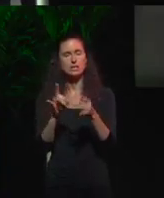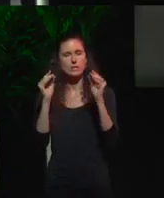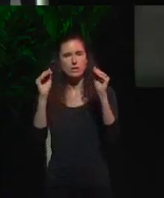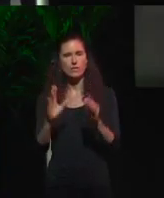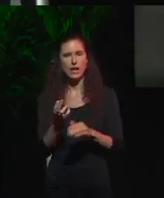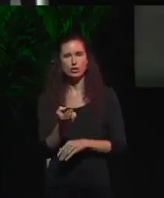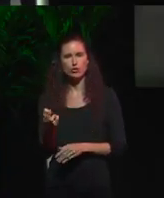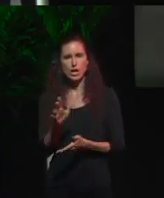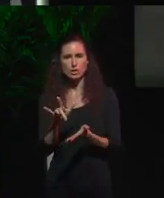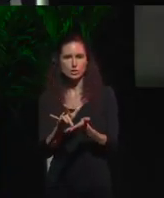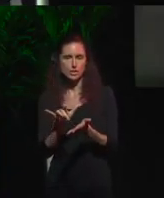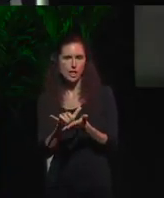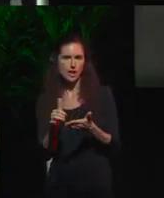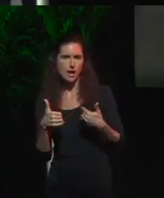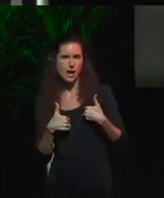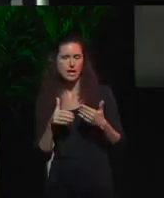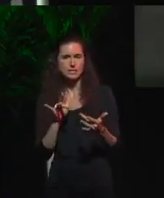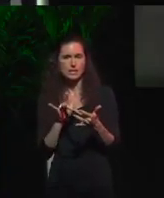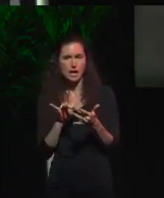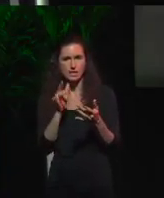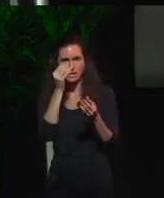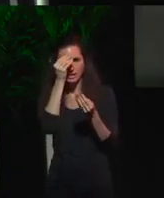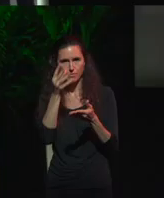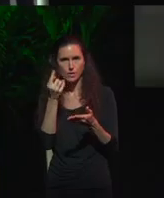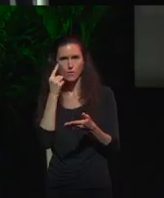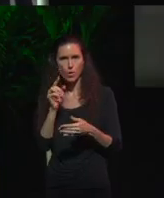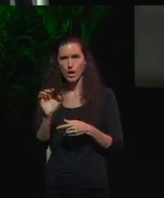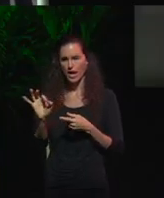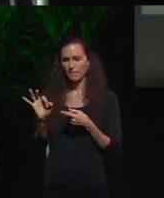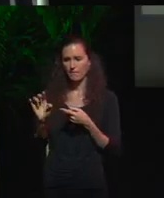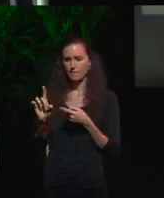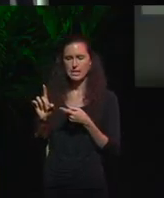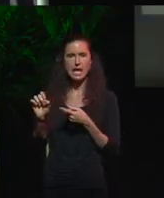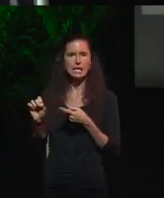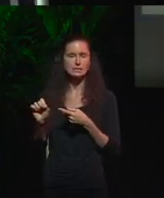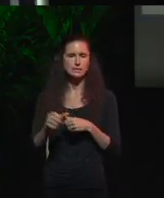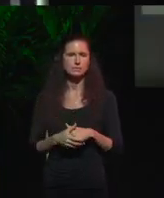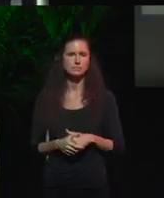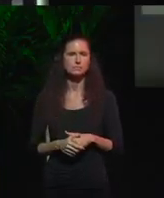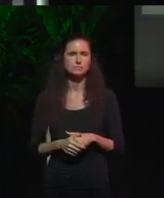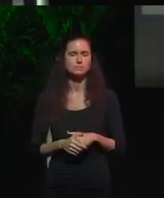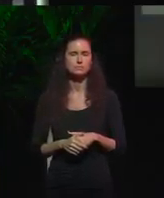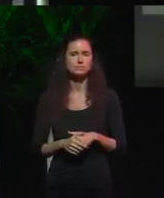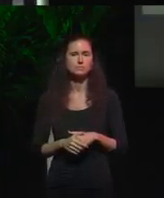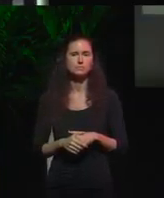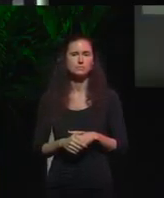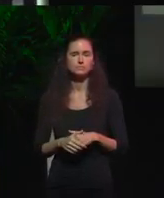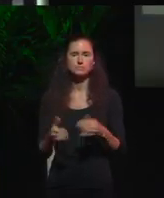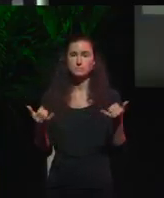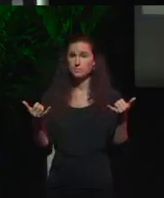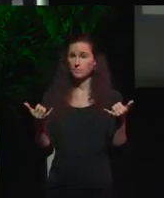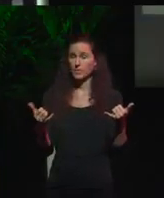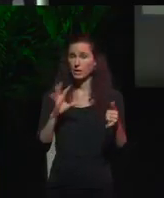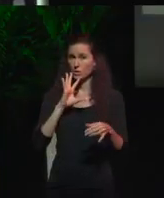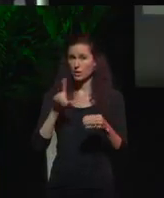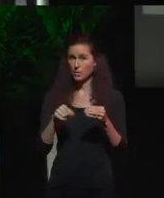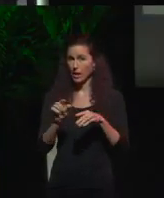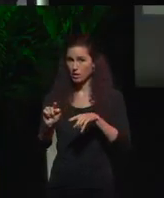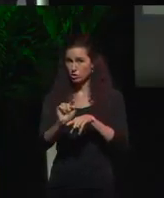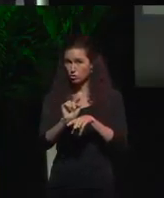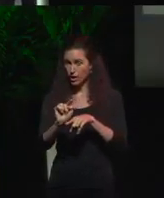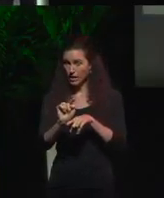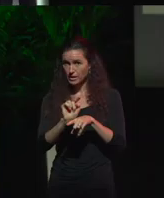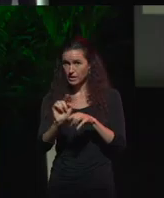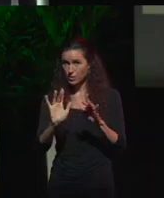does contain the contact information for these FDSs. Speaking of the training